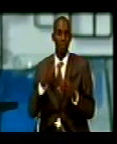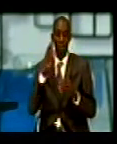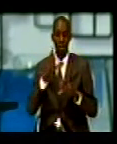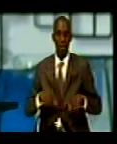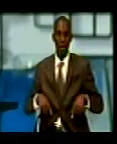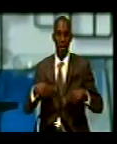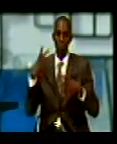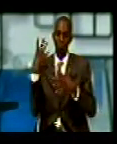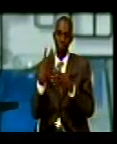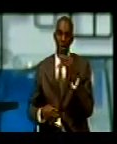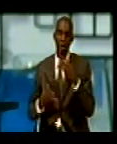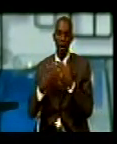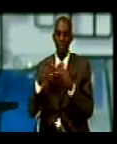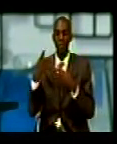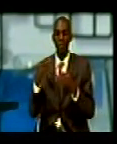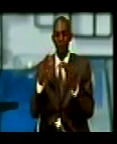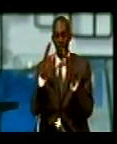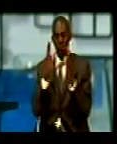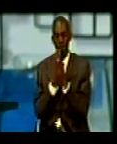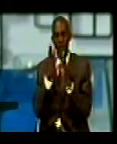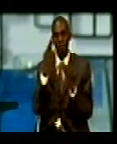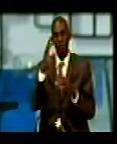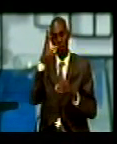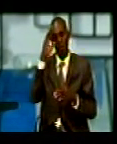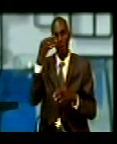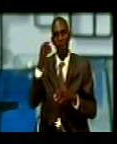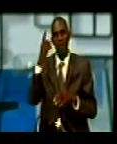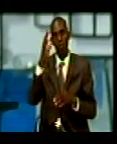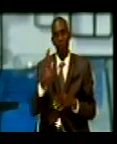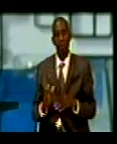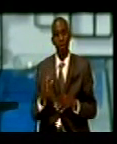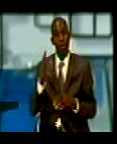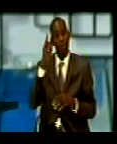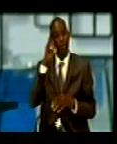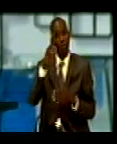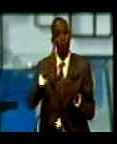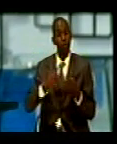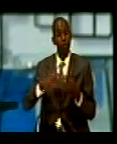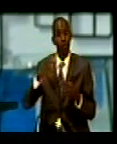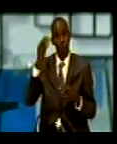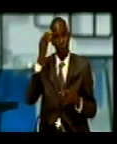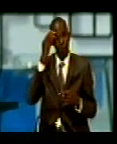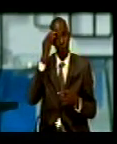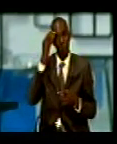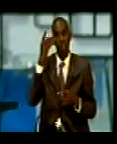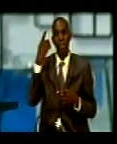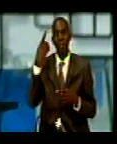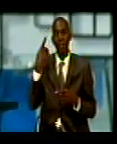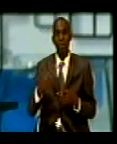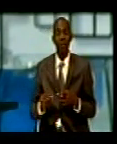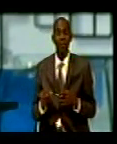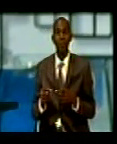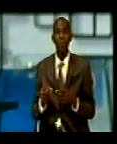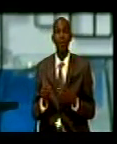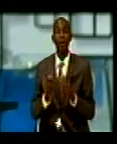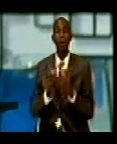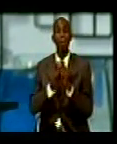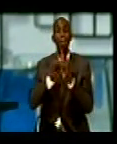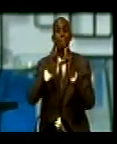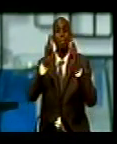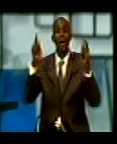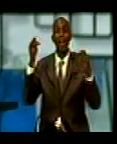of God. Praise the Lord. And just for you to know, the big names are beginning to bow to divine